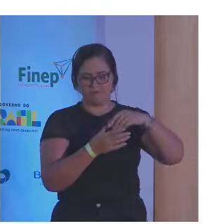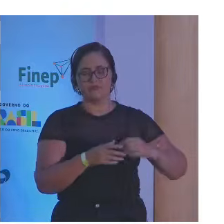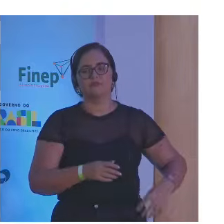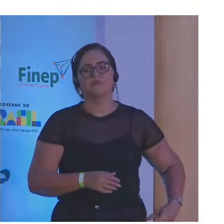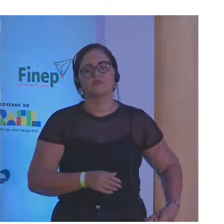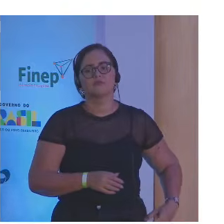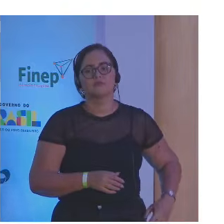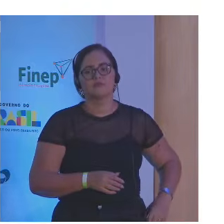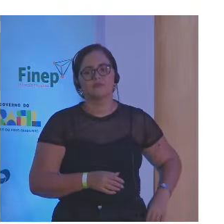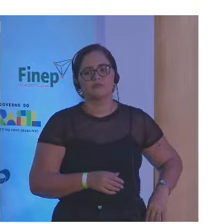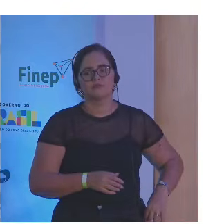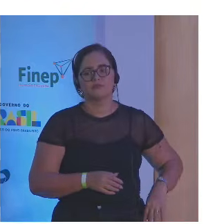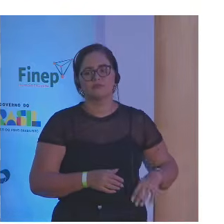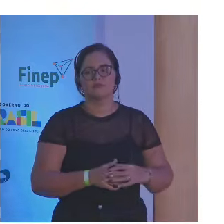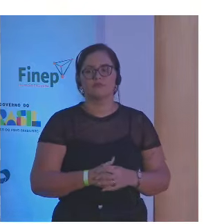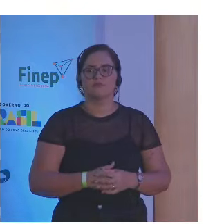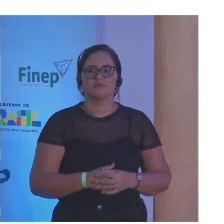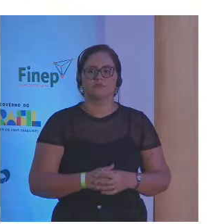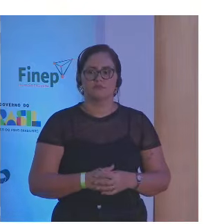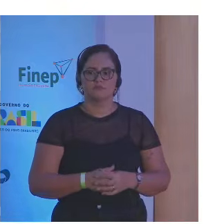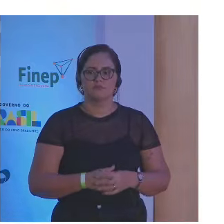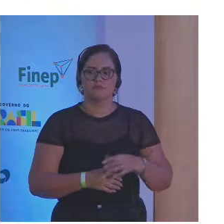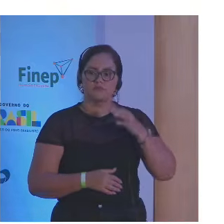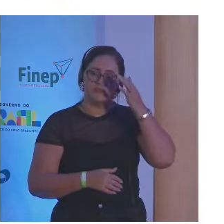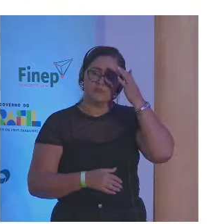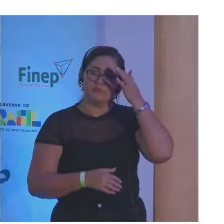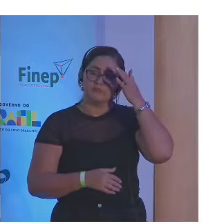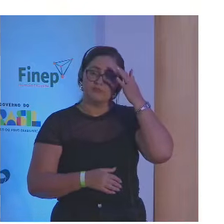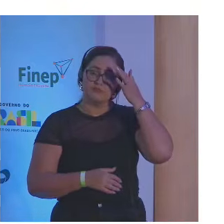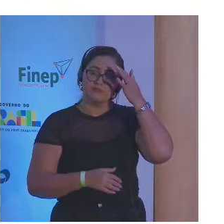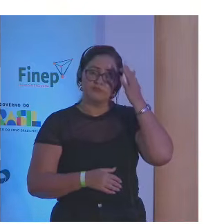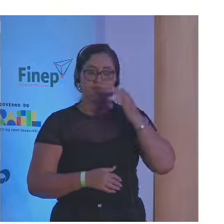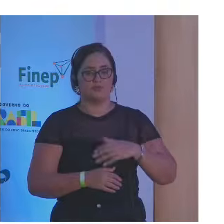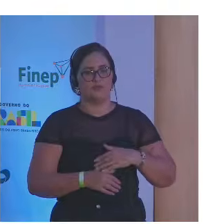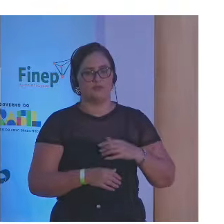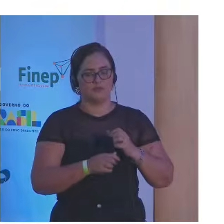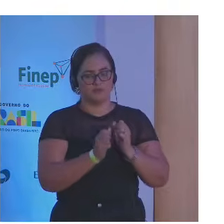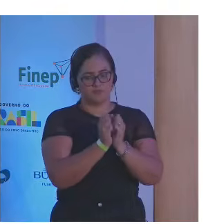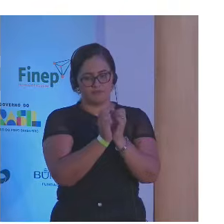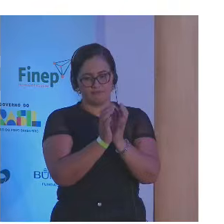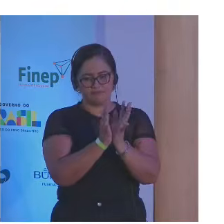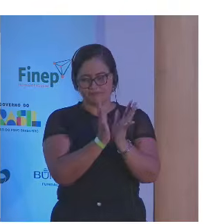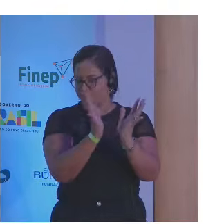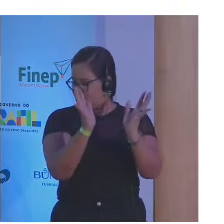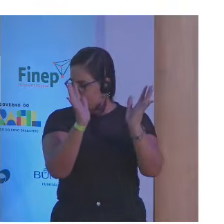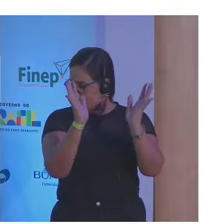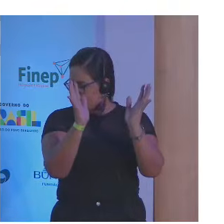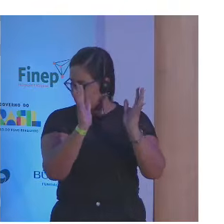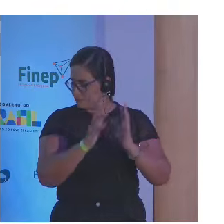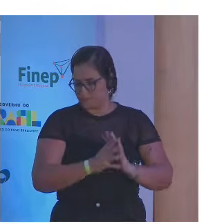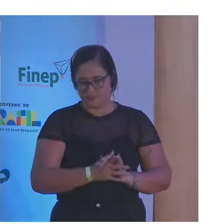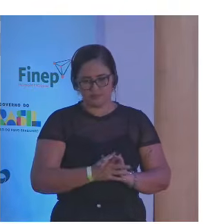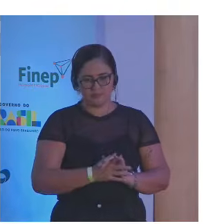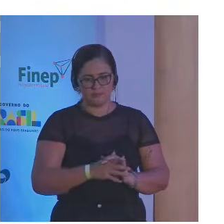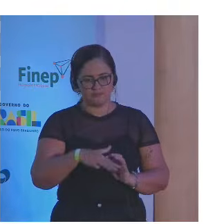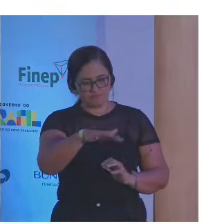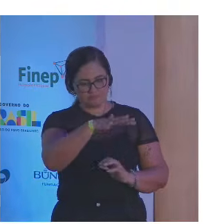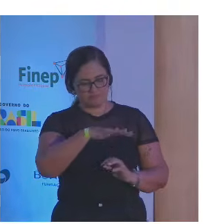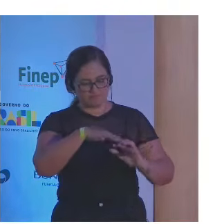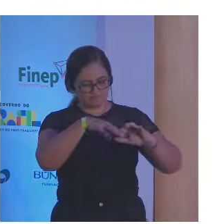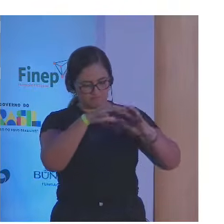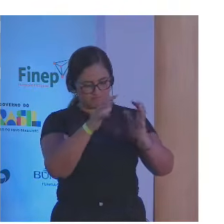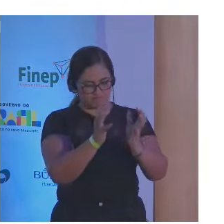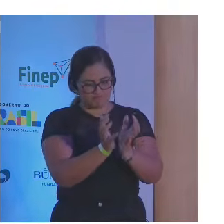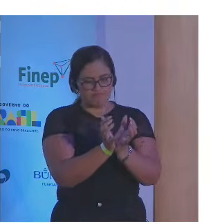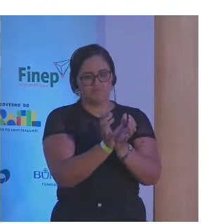They grow on top. They secrete calcium carbonate in the form of aragonite, and they form